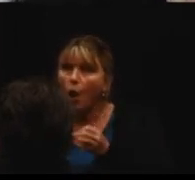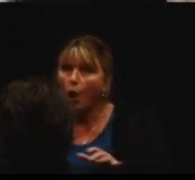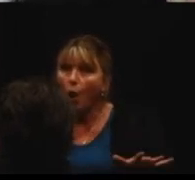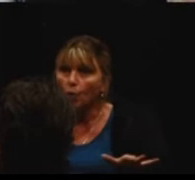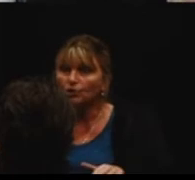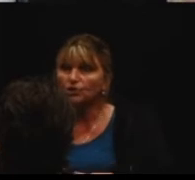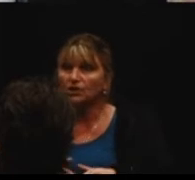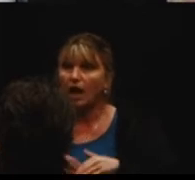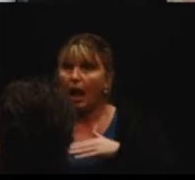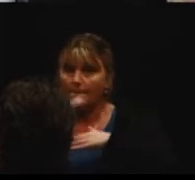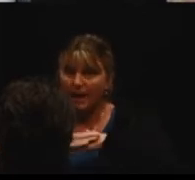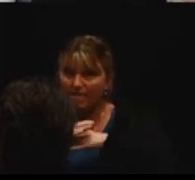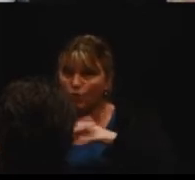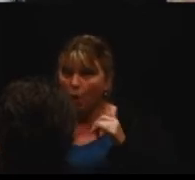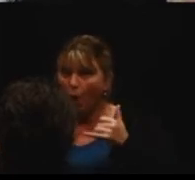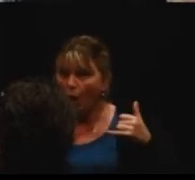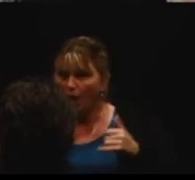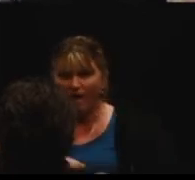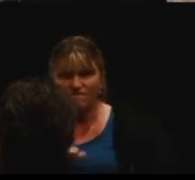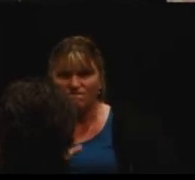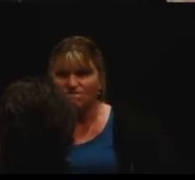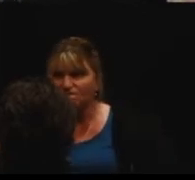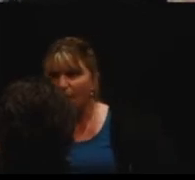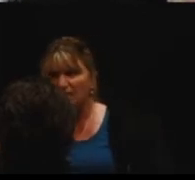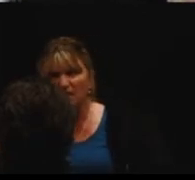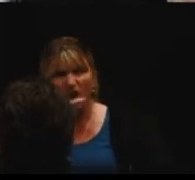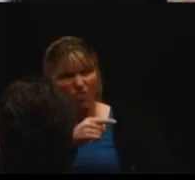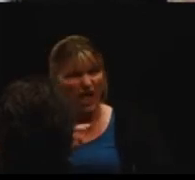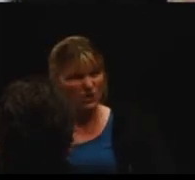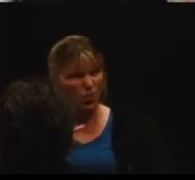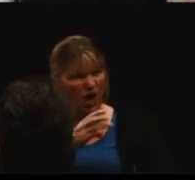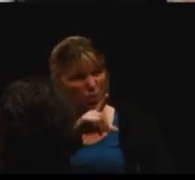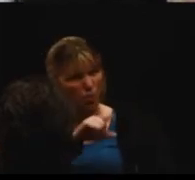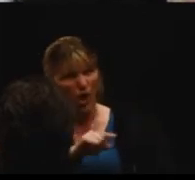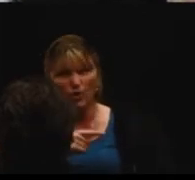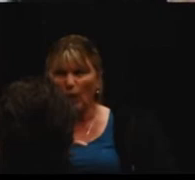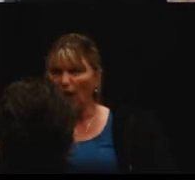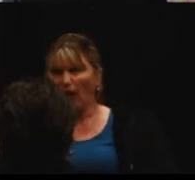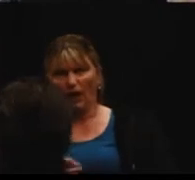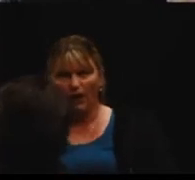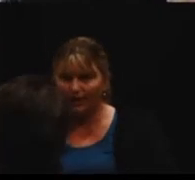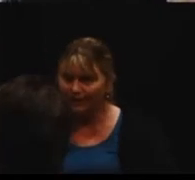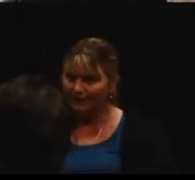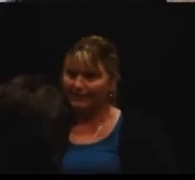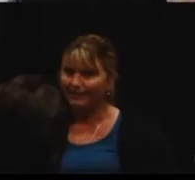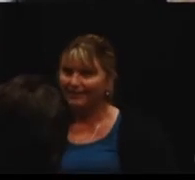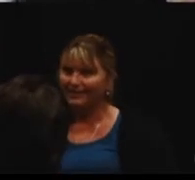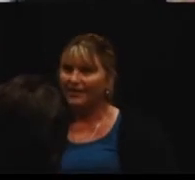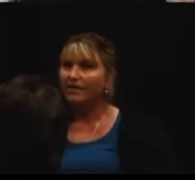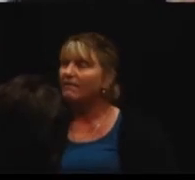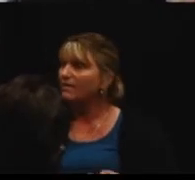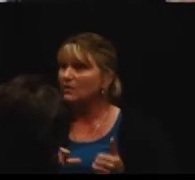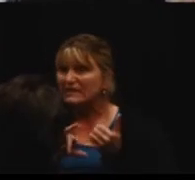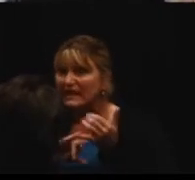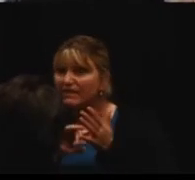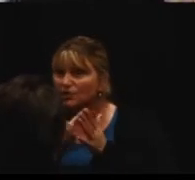thing, why are you doing it? You know, and that's an example of how you can apply this stuff to the old industry as well. How we need to get there? What we had Stephen Joyce, we had David Shear,